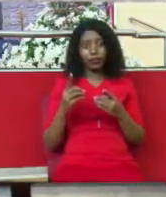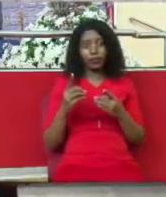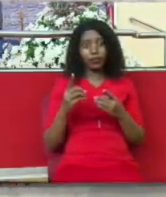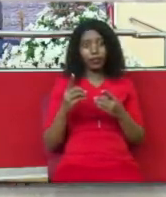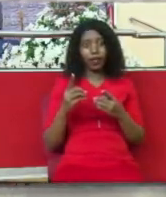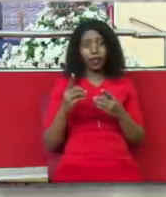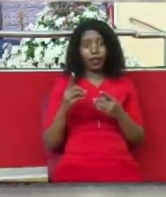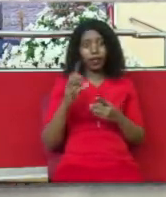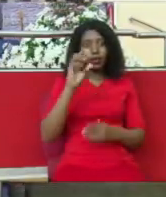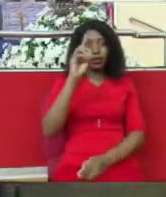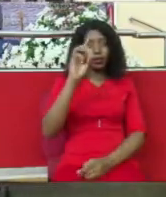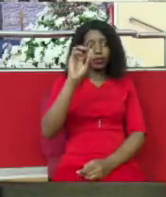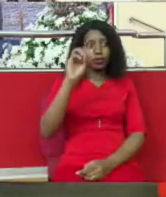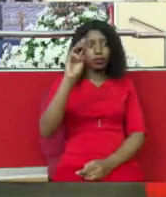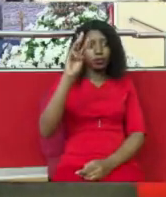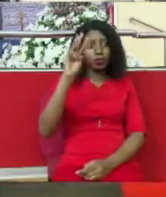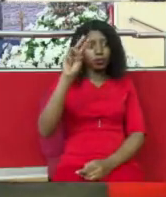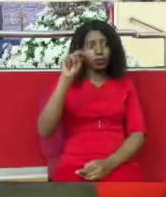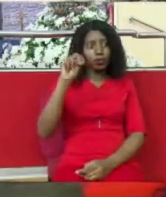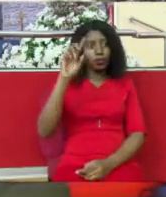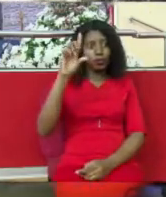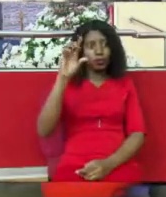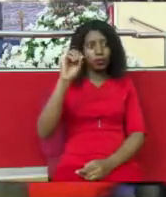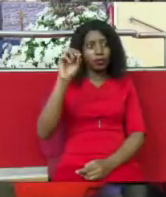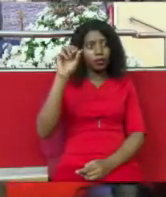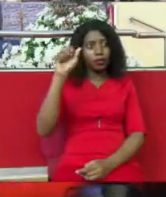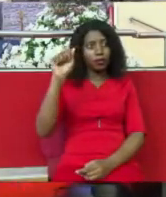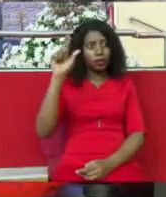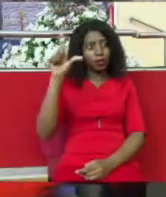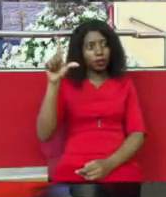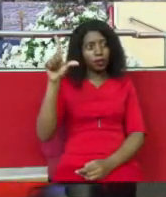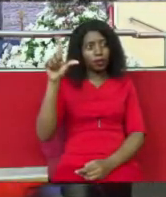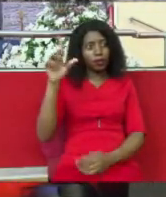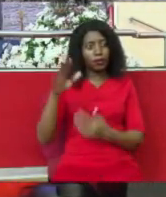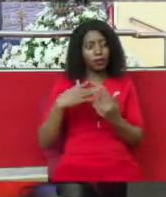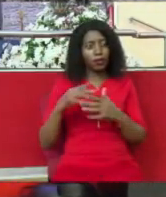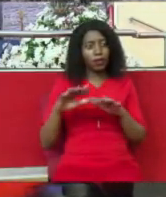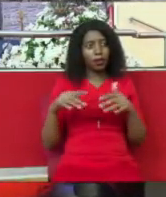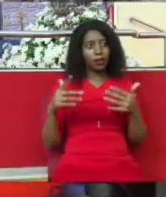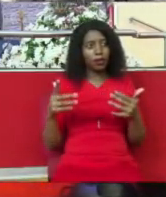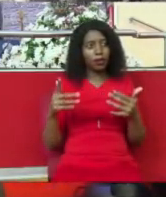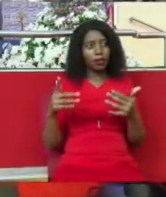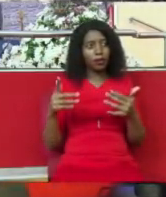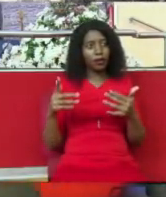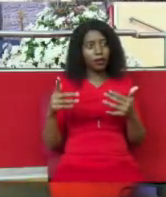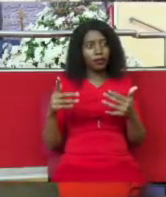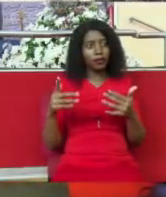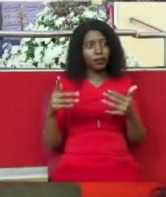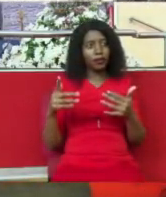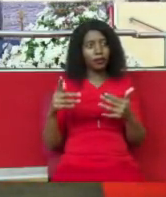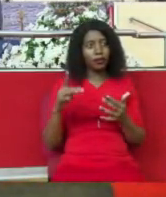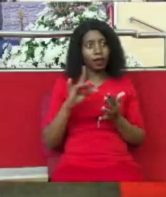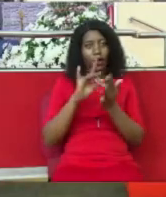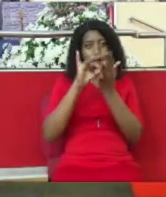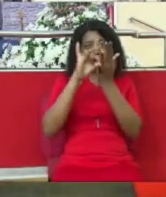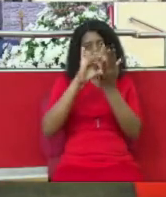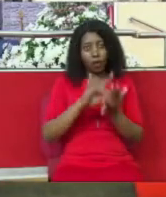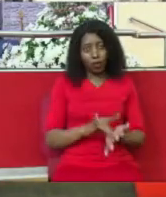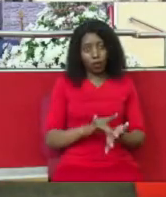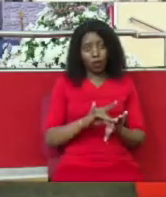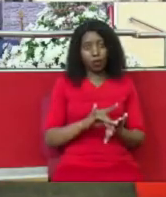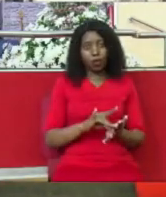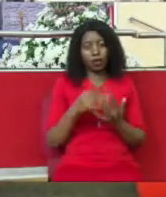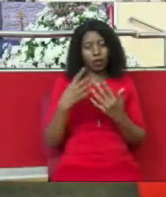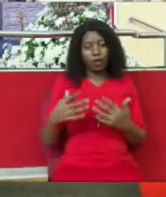on our phones that we know are going to plunge us into trouble. Na tumeweka apps zingine katika simu zetu ambazo